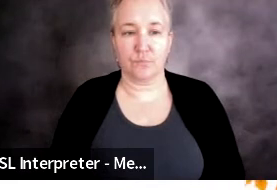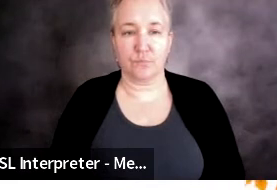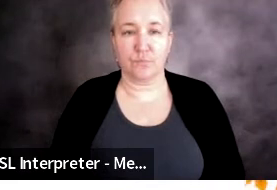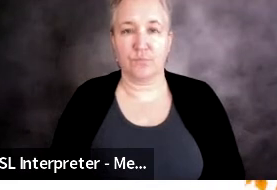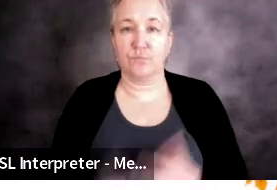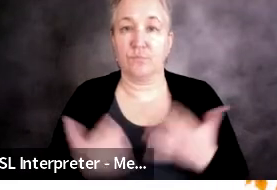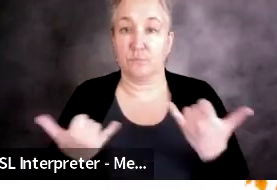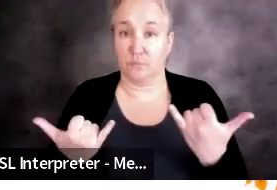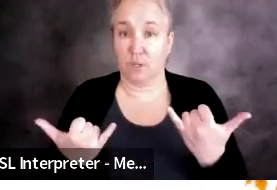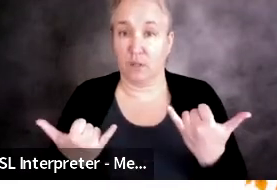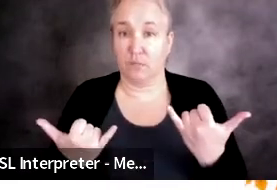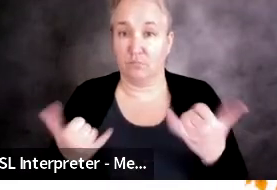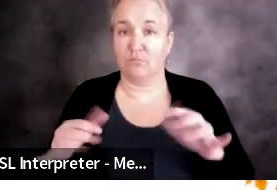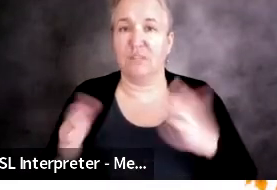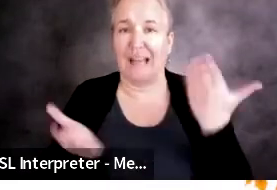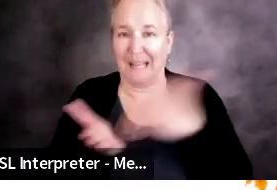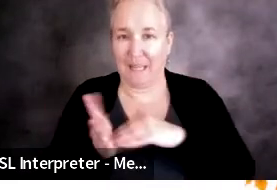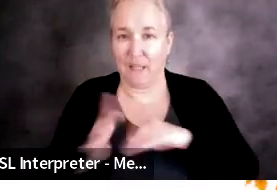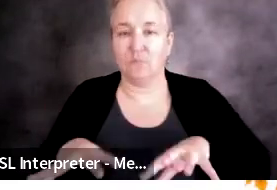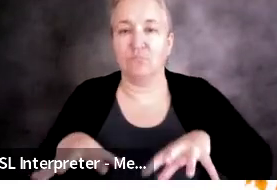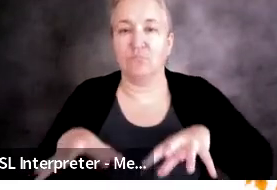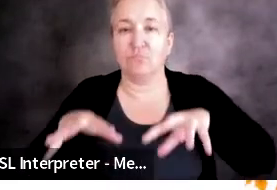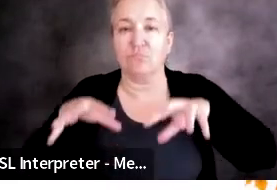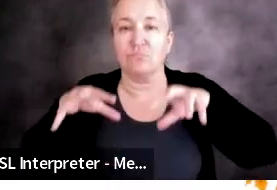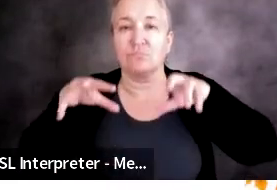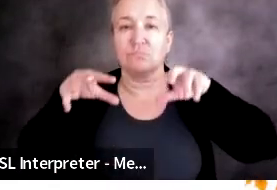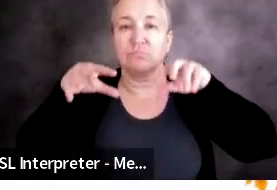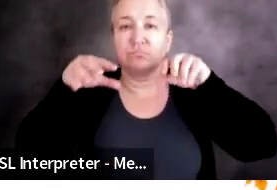Then we're going to breathe in.